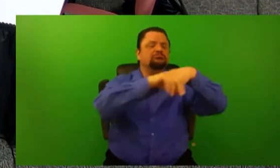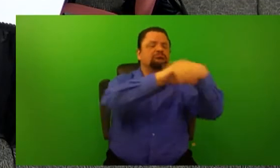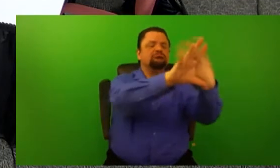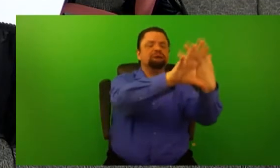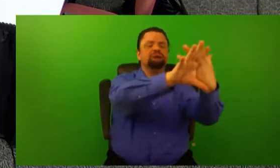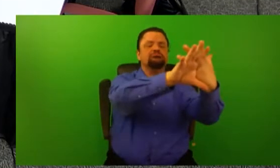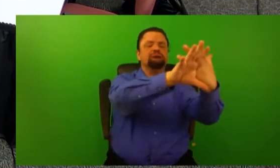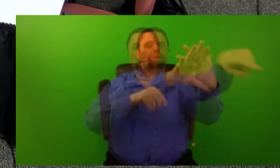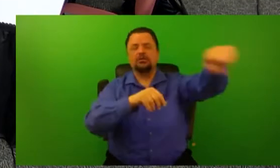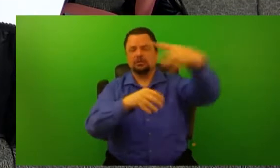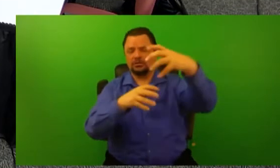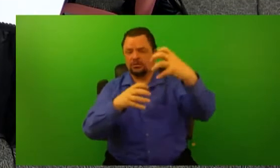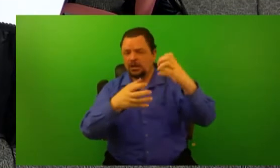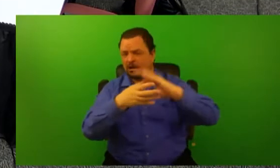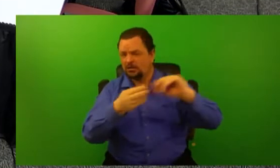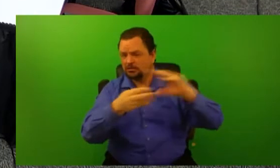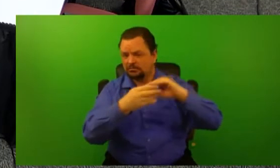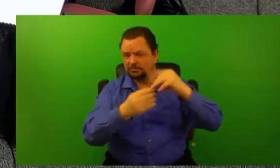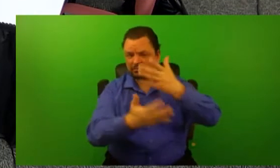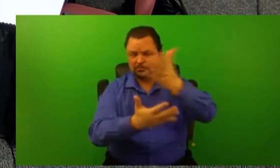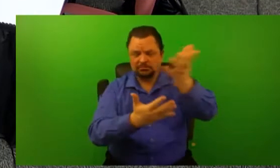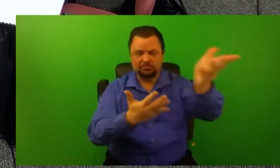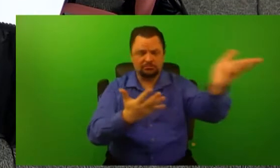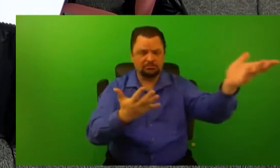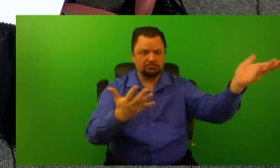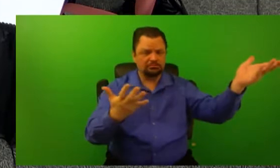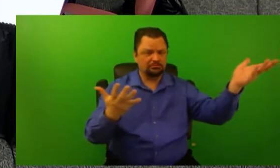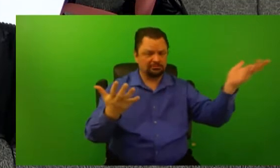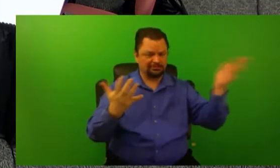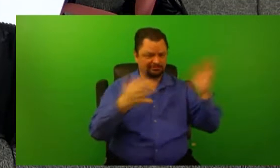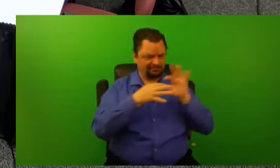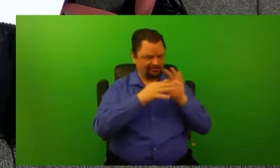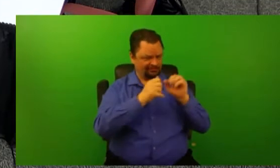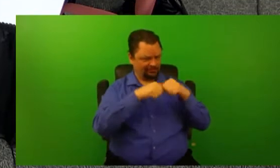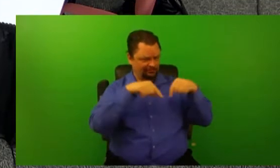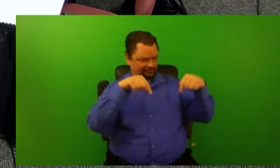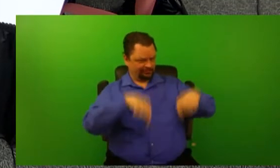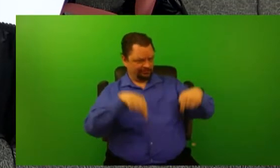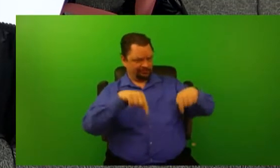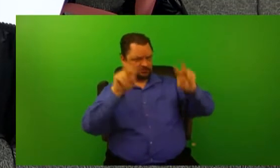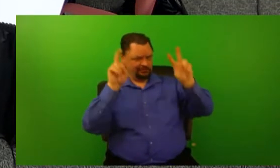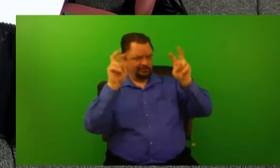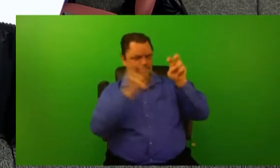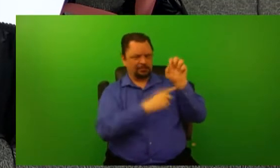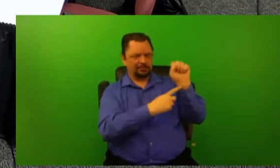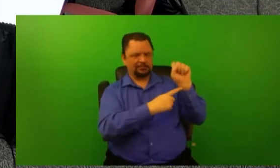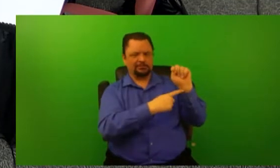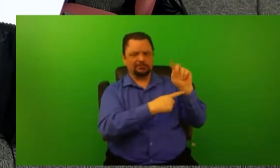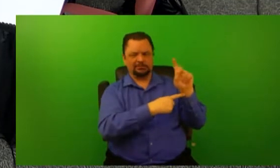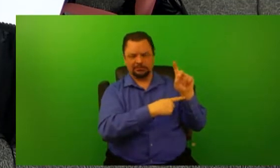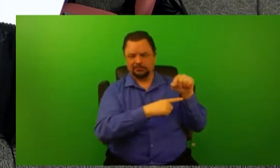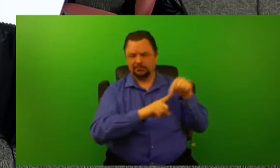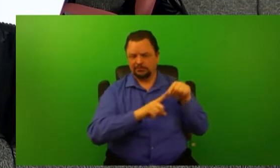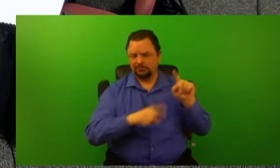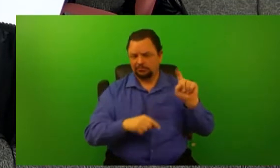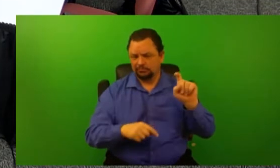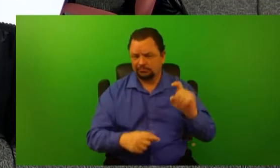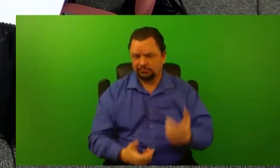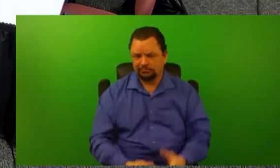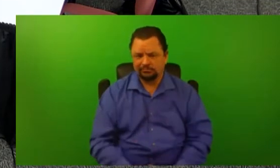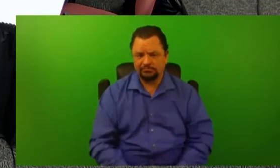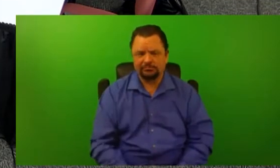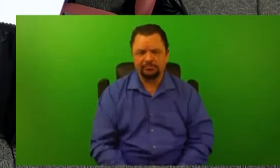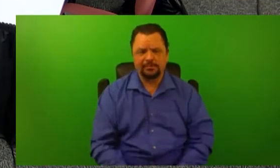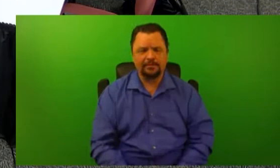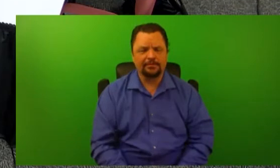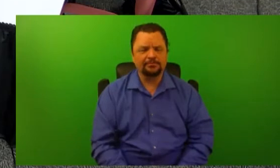or on this particular topic? Okay, well then I